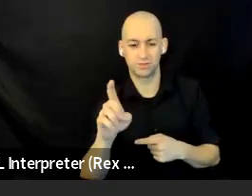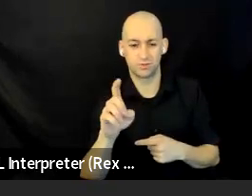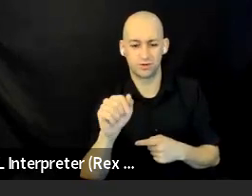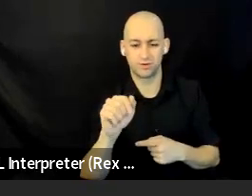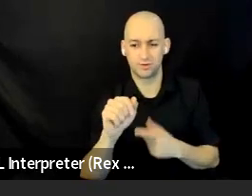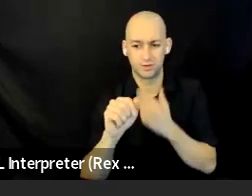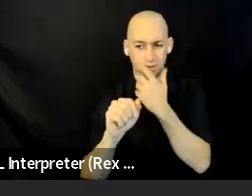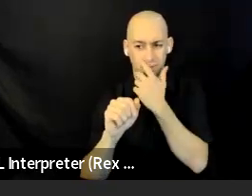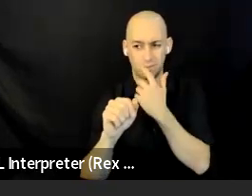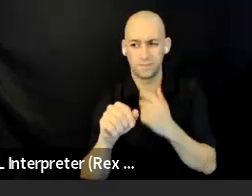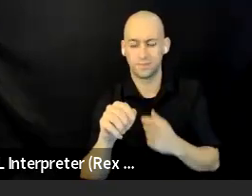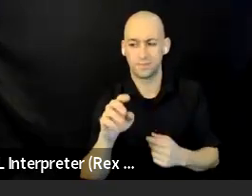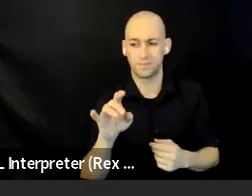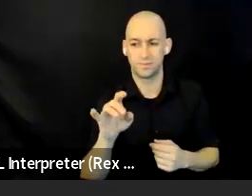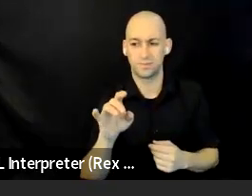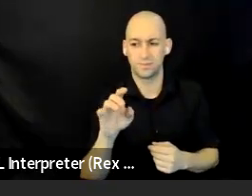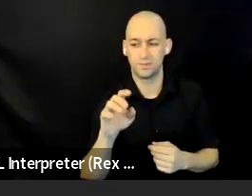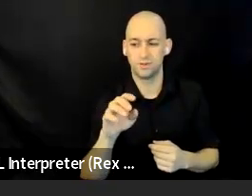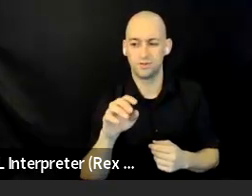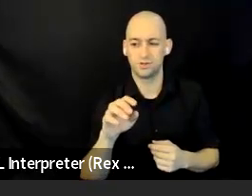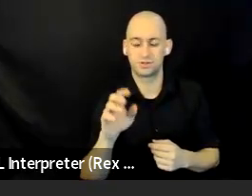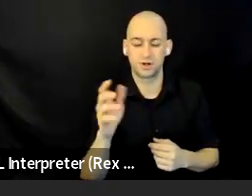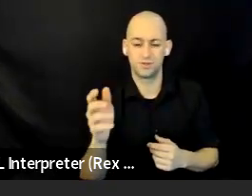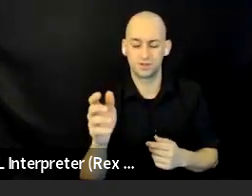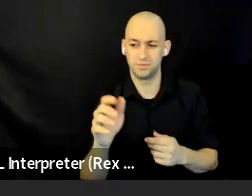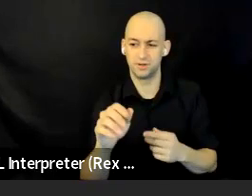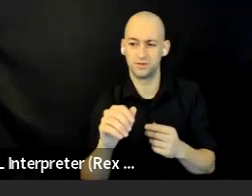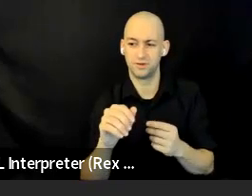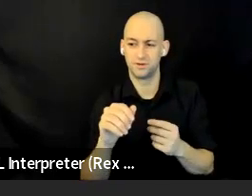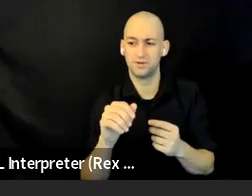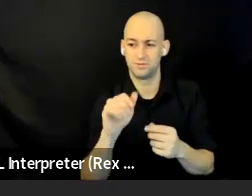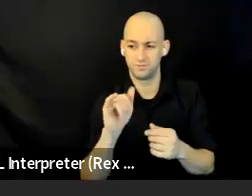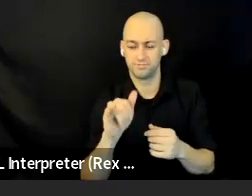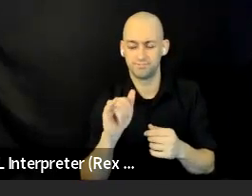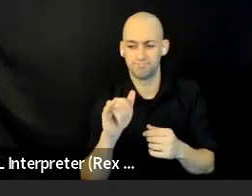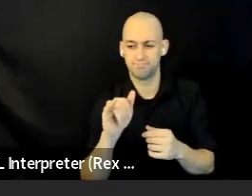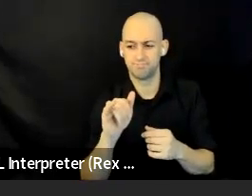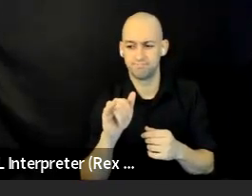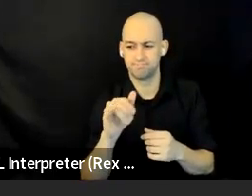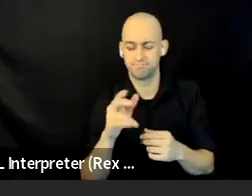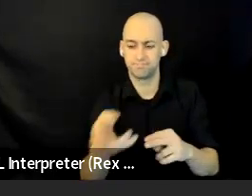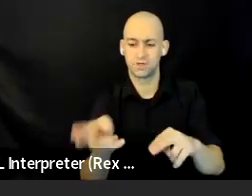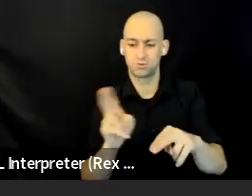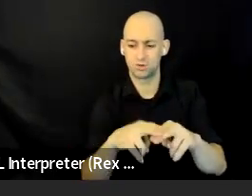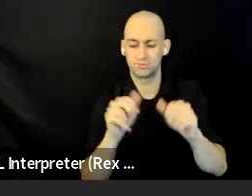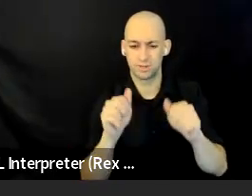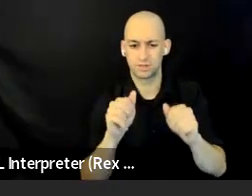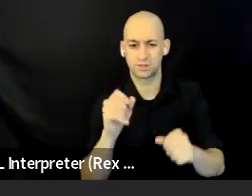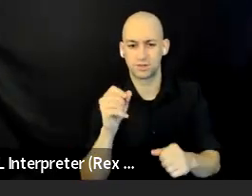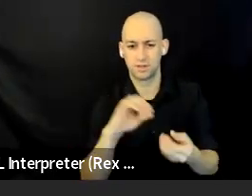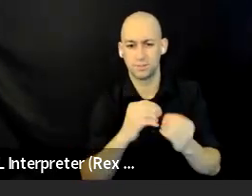$148 million doubled the total available funding in Cycle 1 thus increasing the potential number of